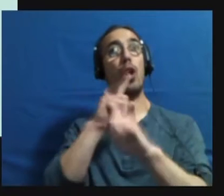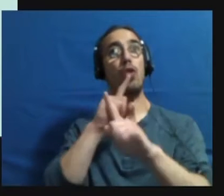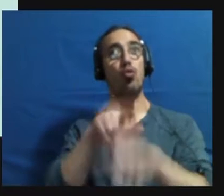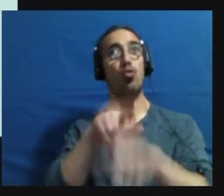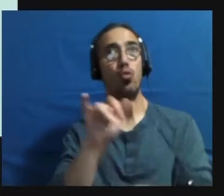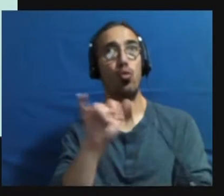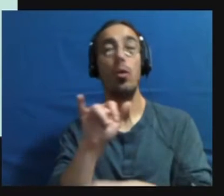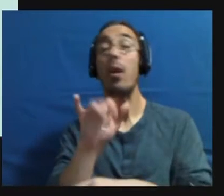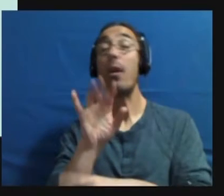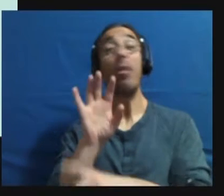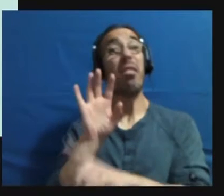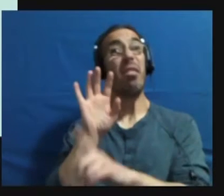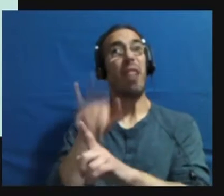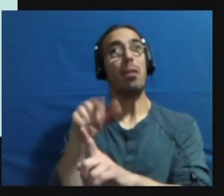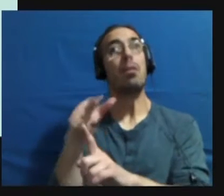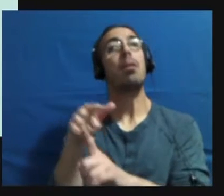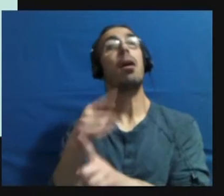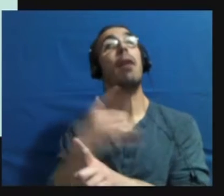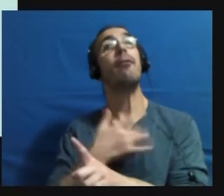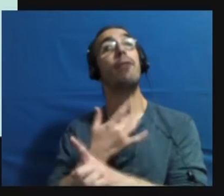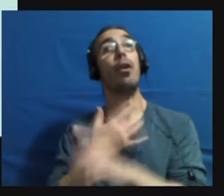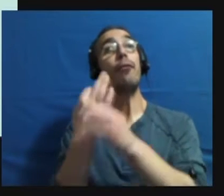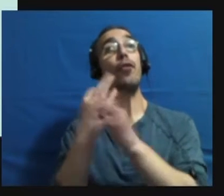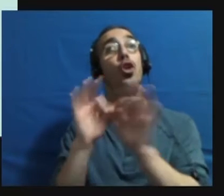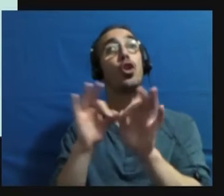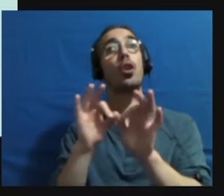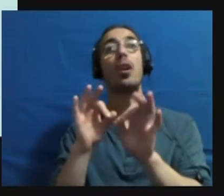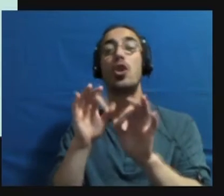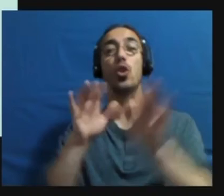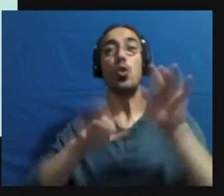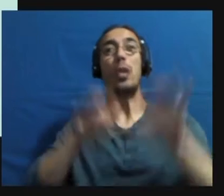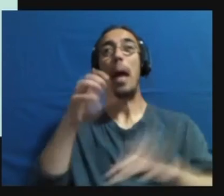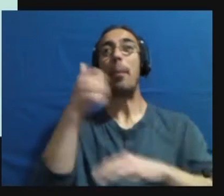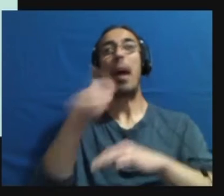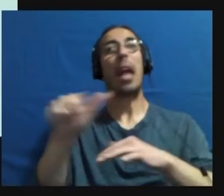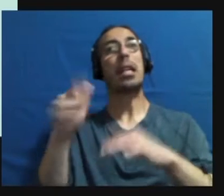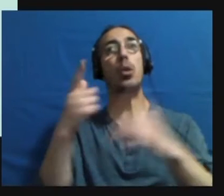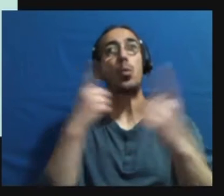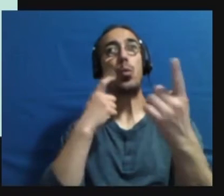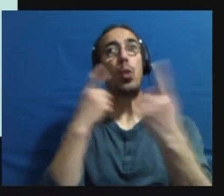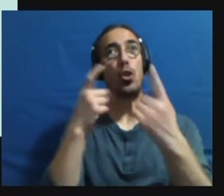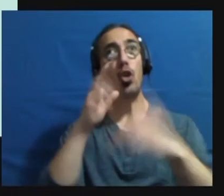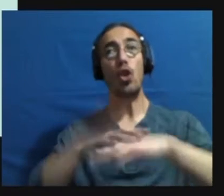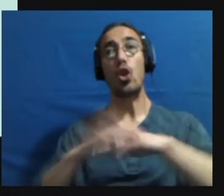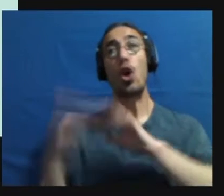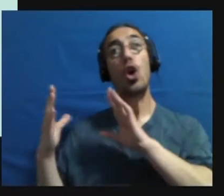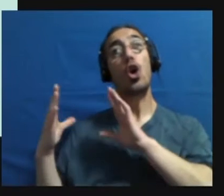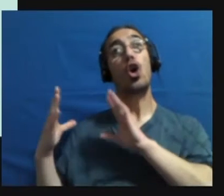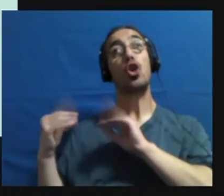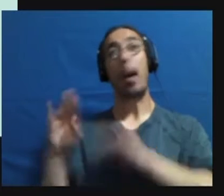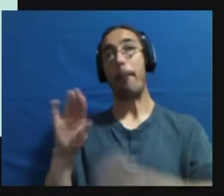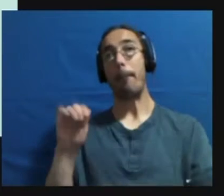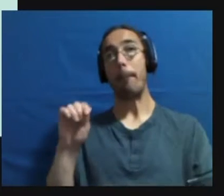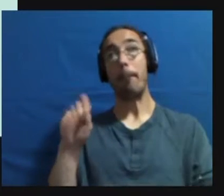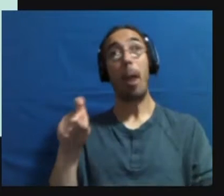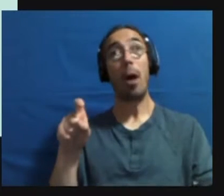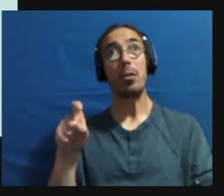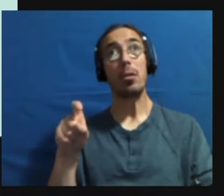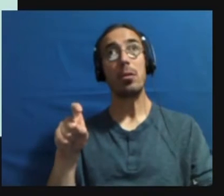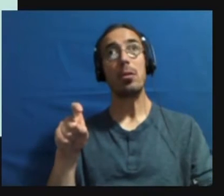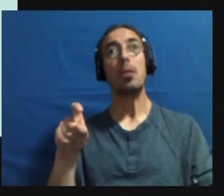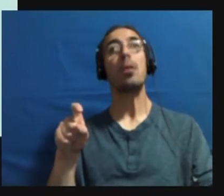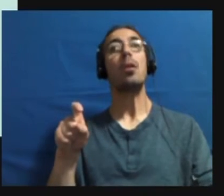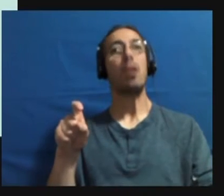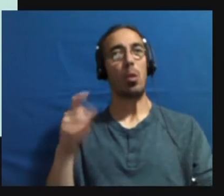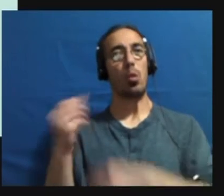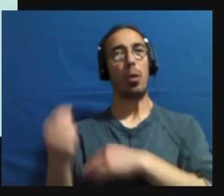in mind, please feel free to drop any questions in the chat box. They will be collected and then sent to me